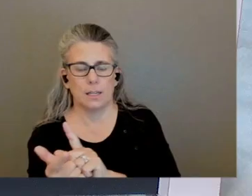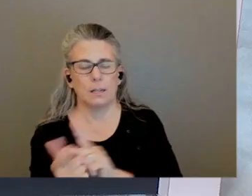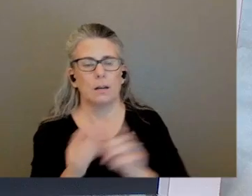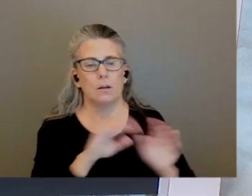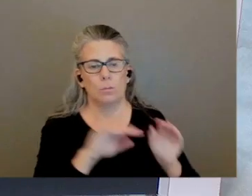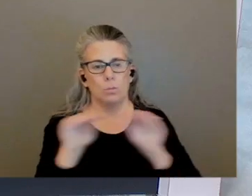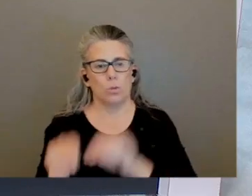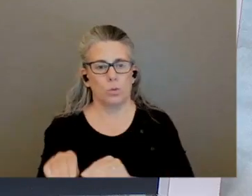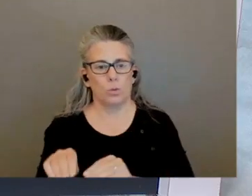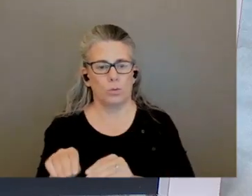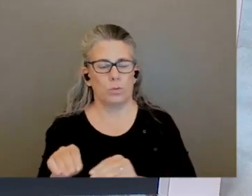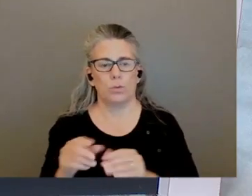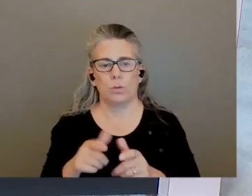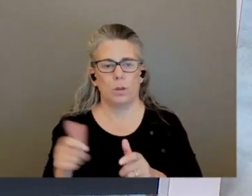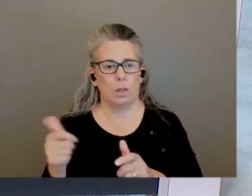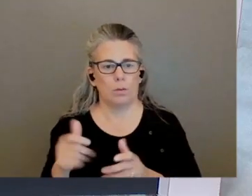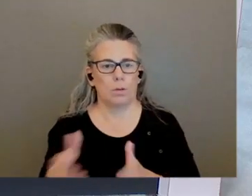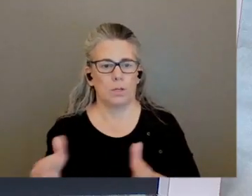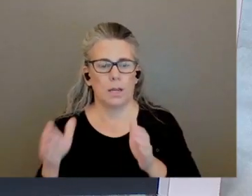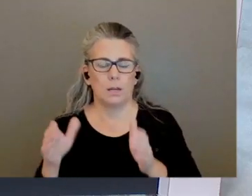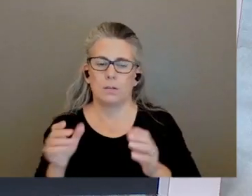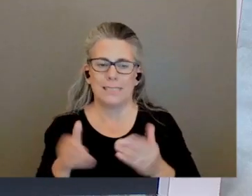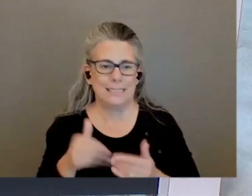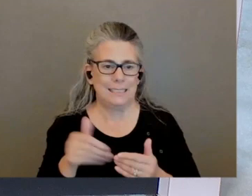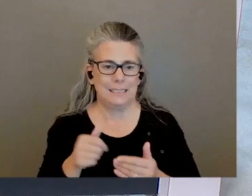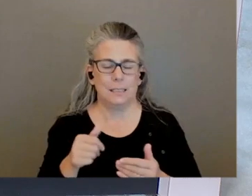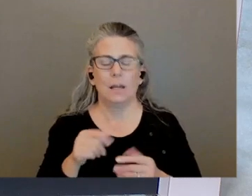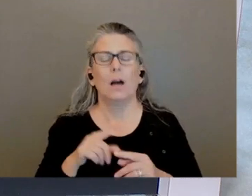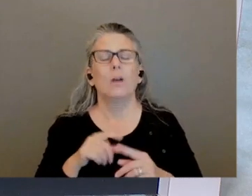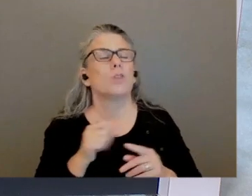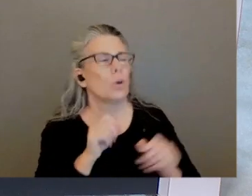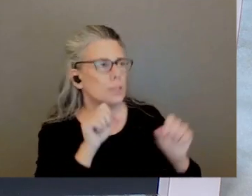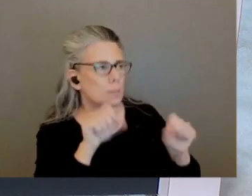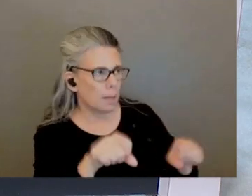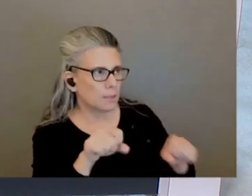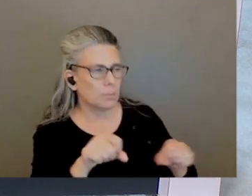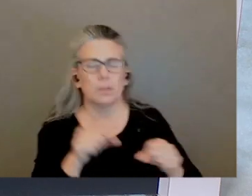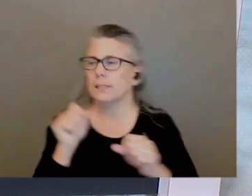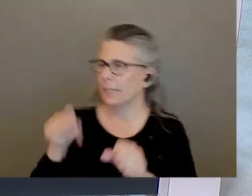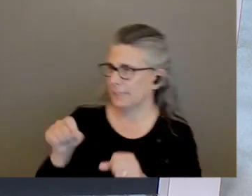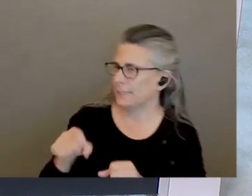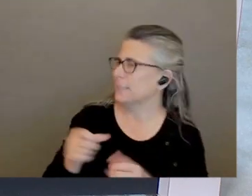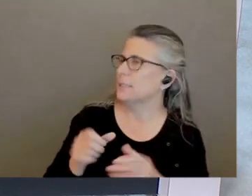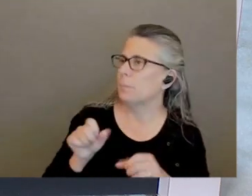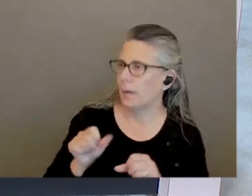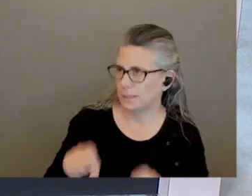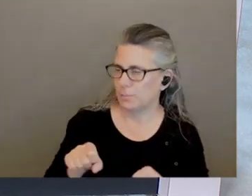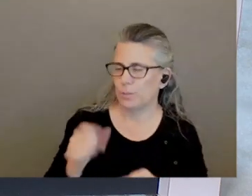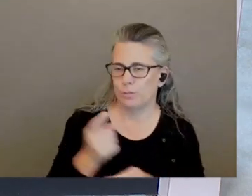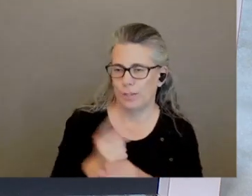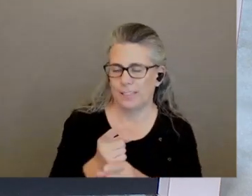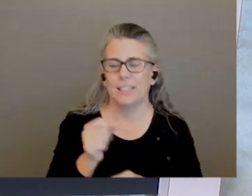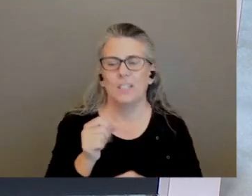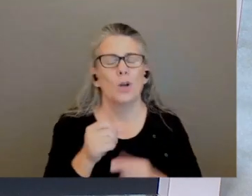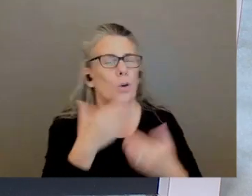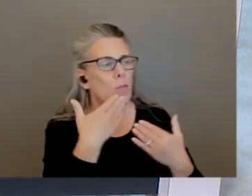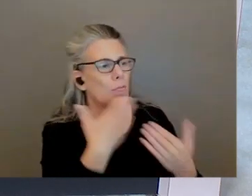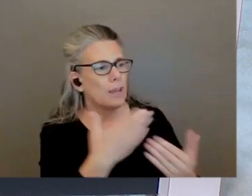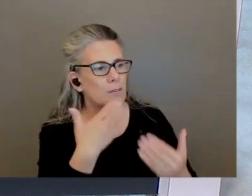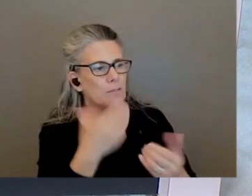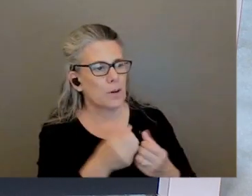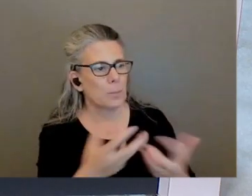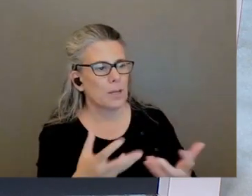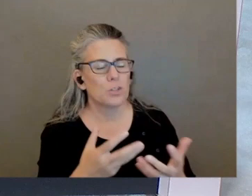using containers. Yeah. It's doable. Thank you very much. That was super clear to me. Yeah. Other